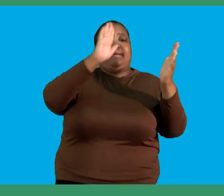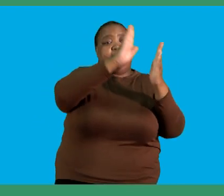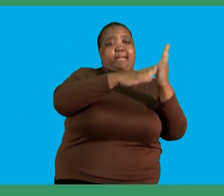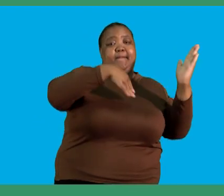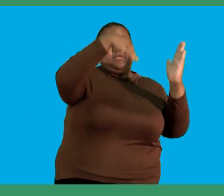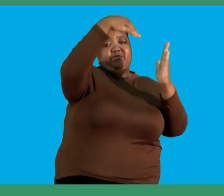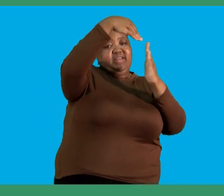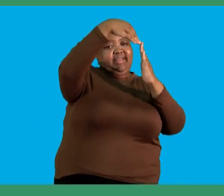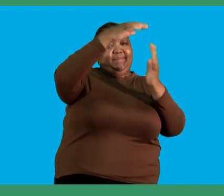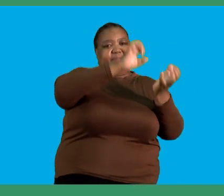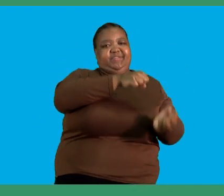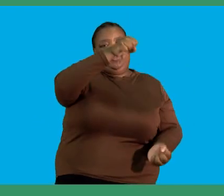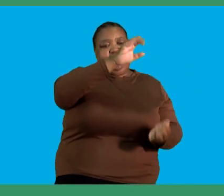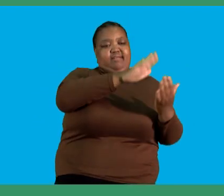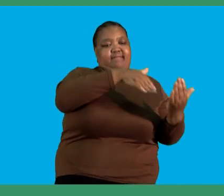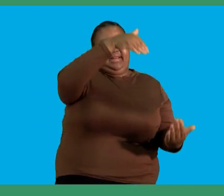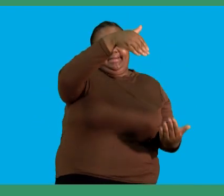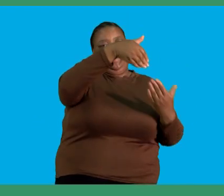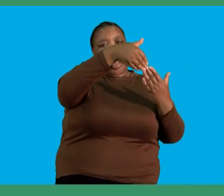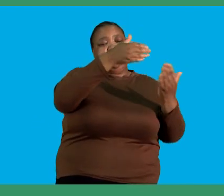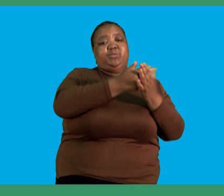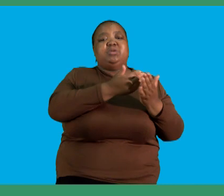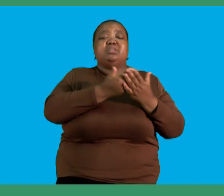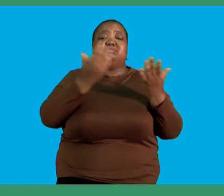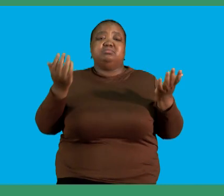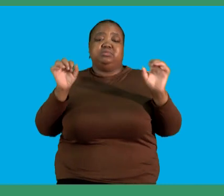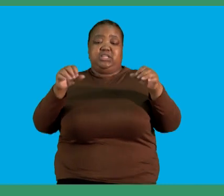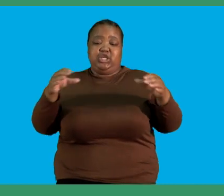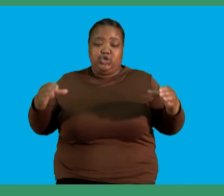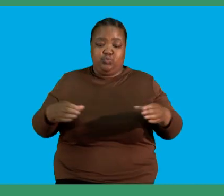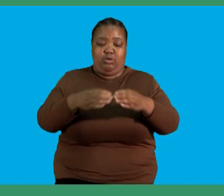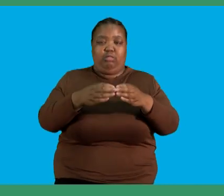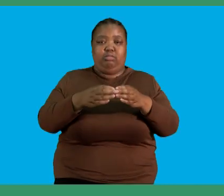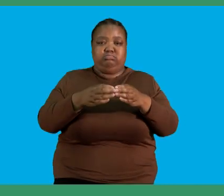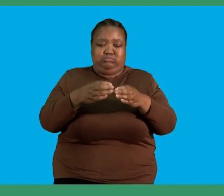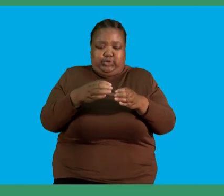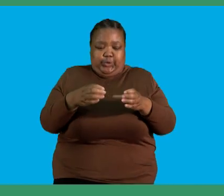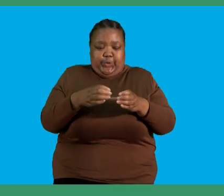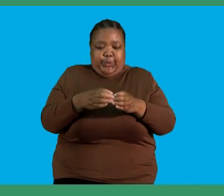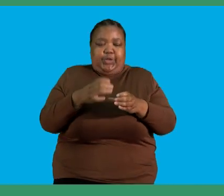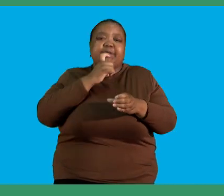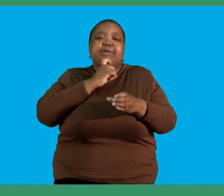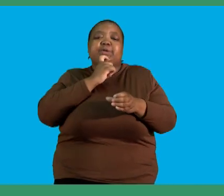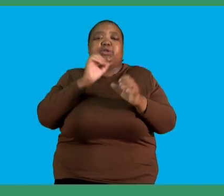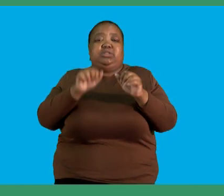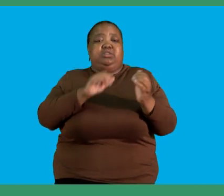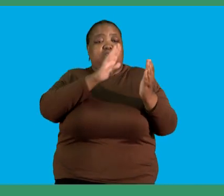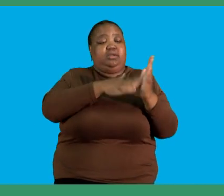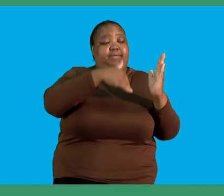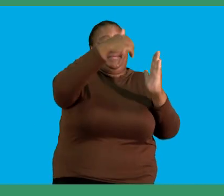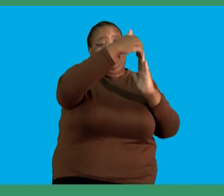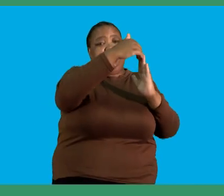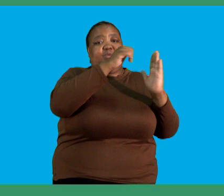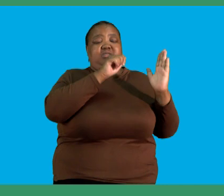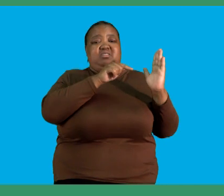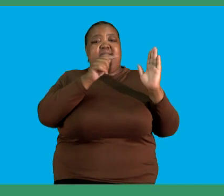This is your flip chart, because it is used by a small group, and as you know, a flip chart is not a